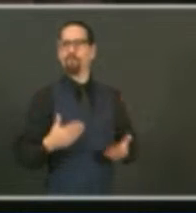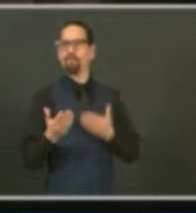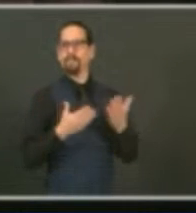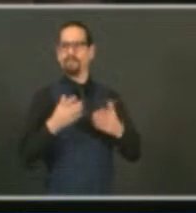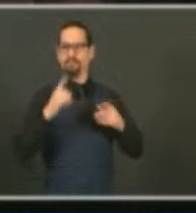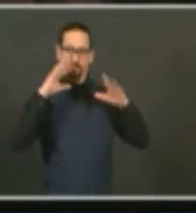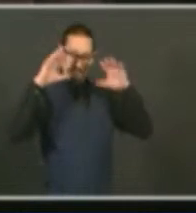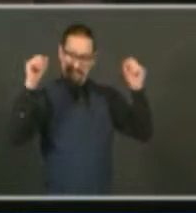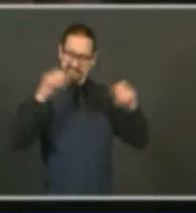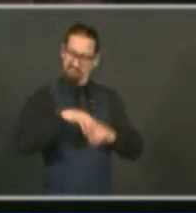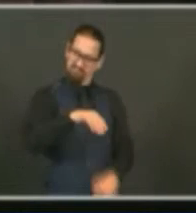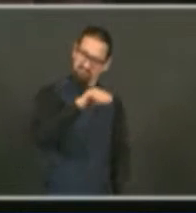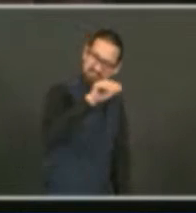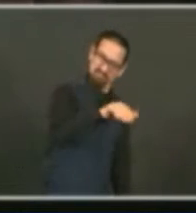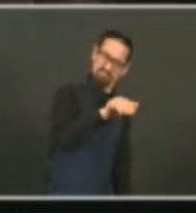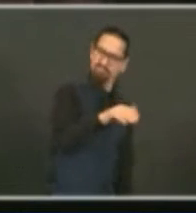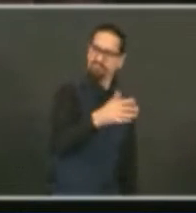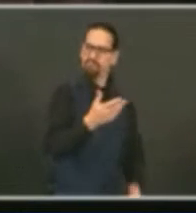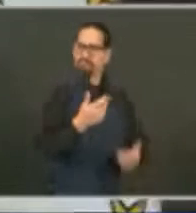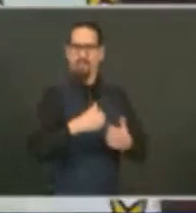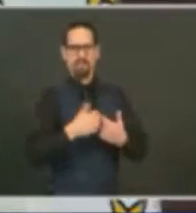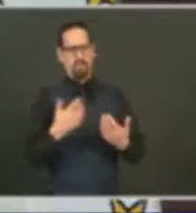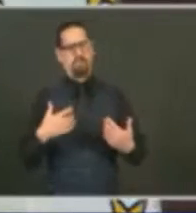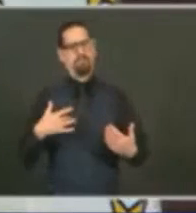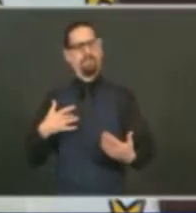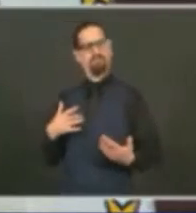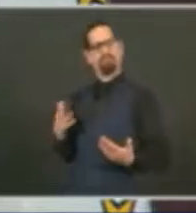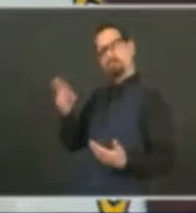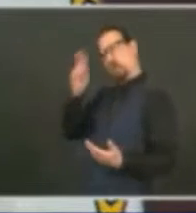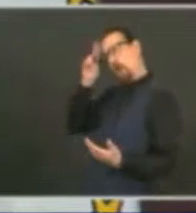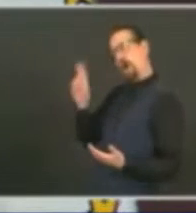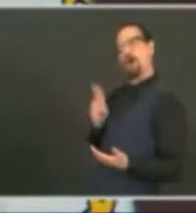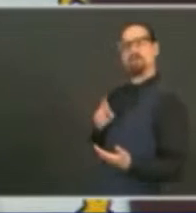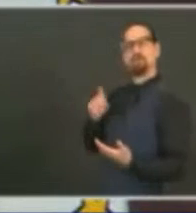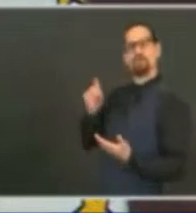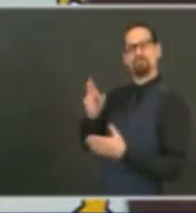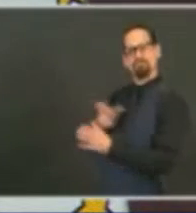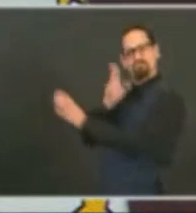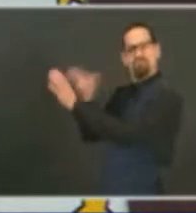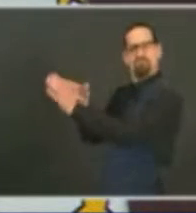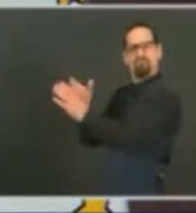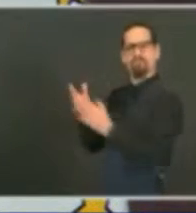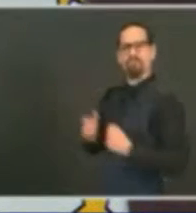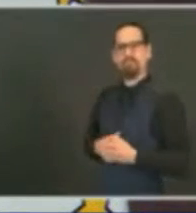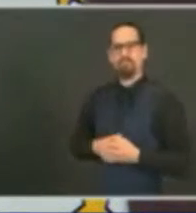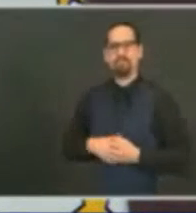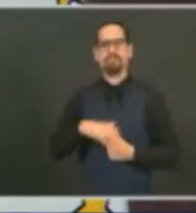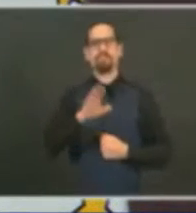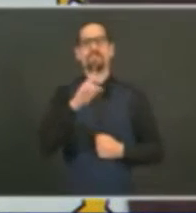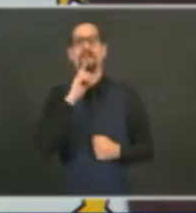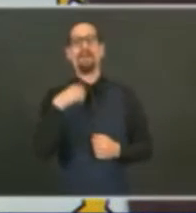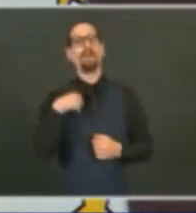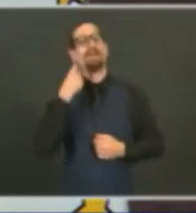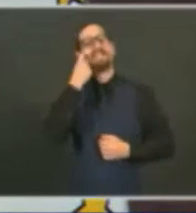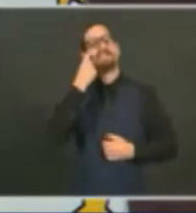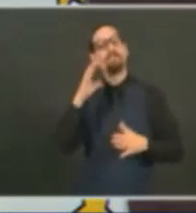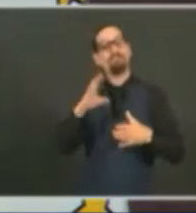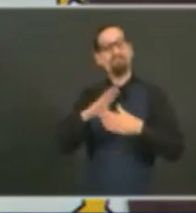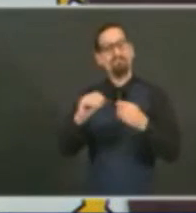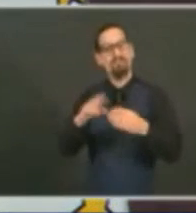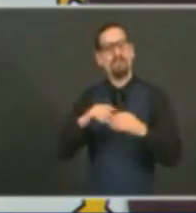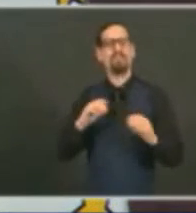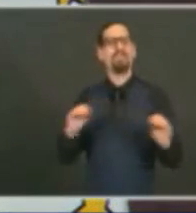a new administration? As I said, I've said what I've said. I have nothing more to say on that topic. I feel